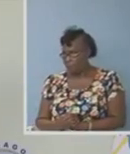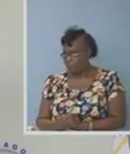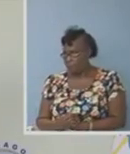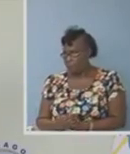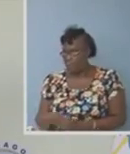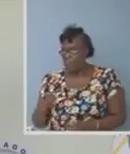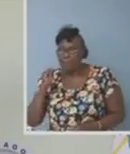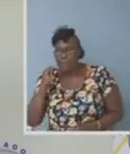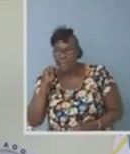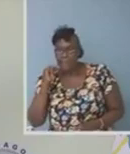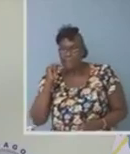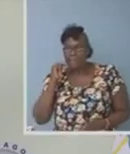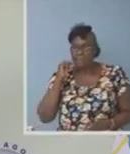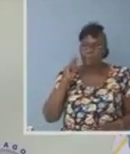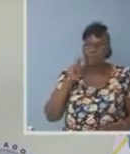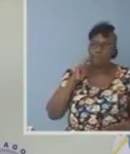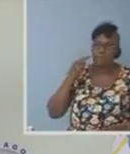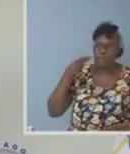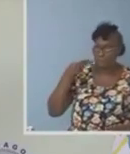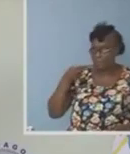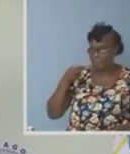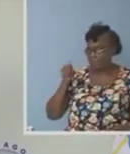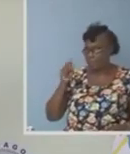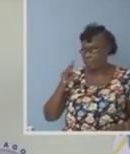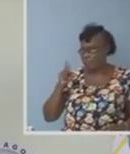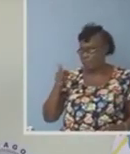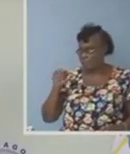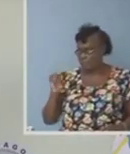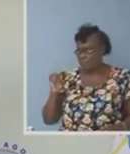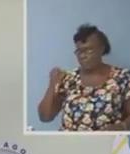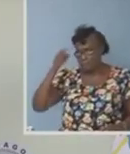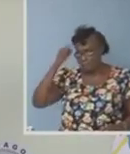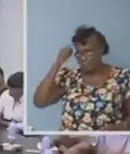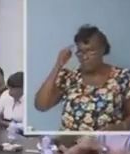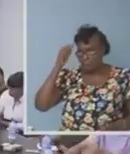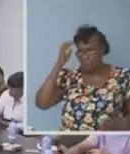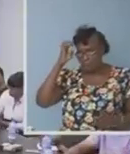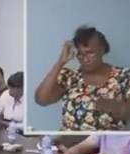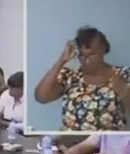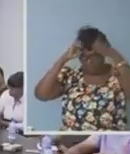Rolox Hackett, who would give an update on the education sector in Tobago.